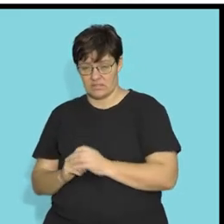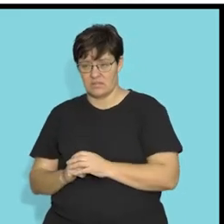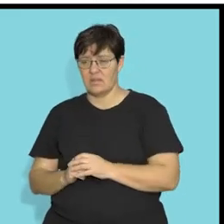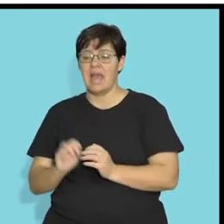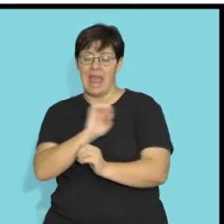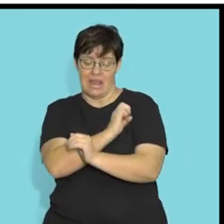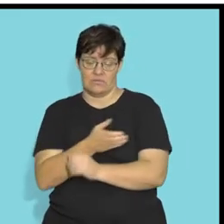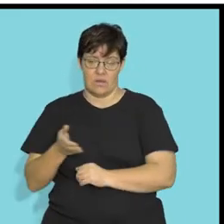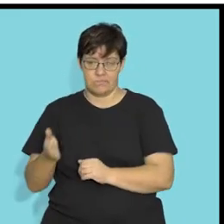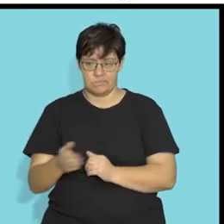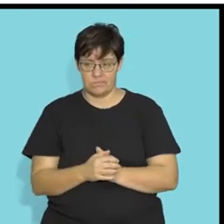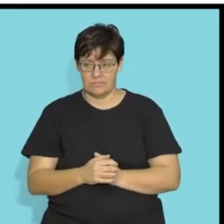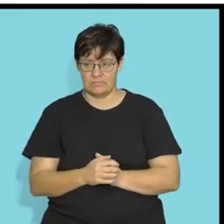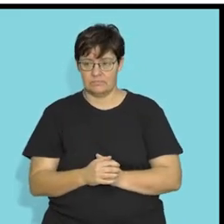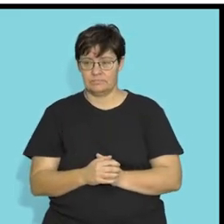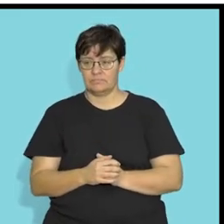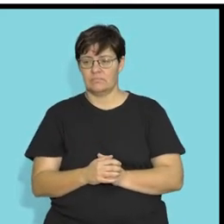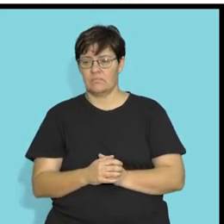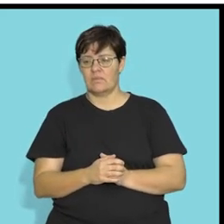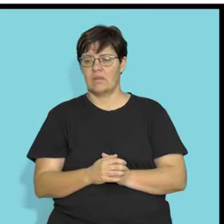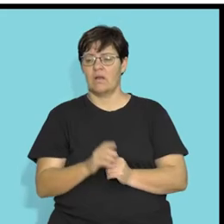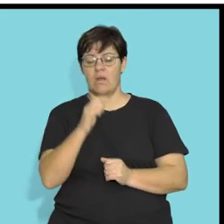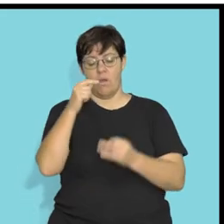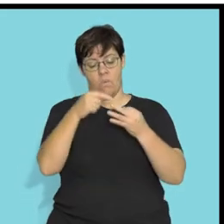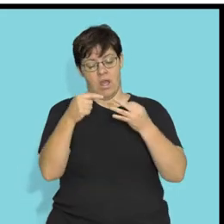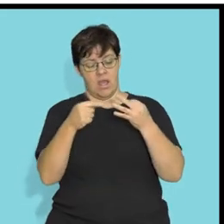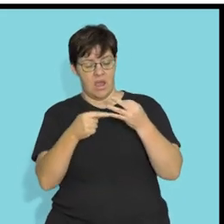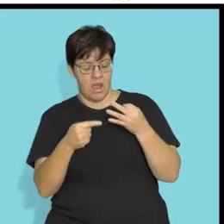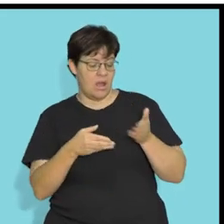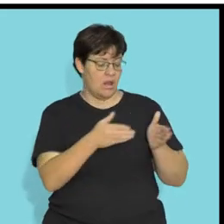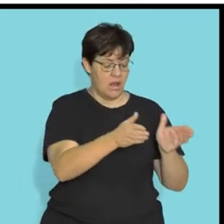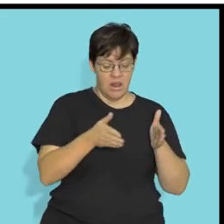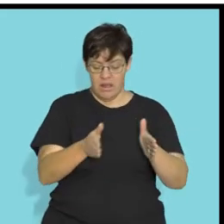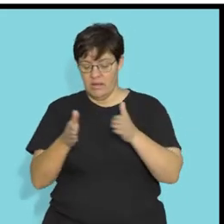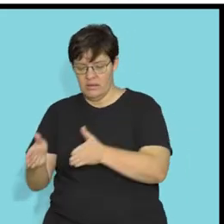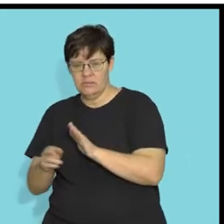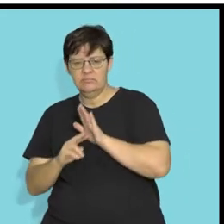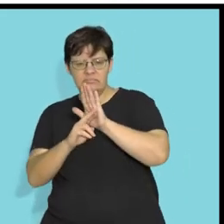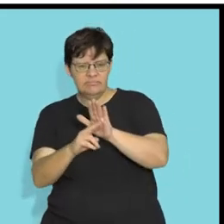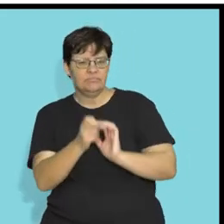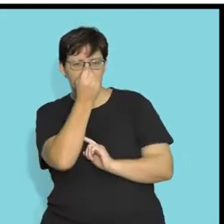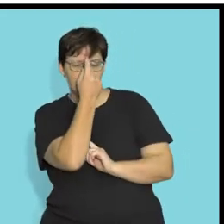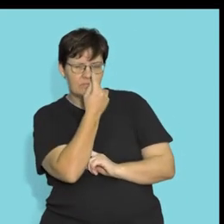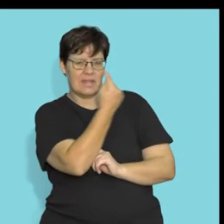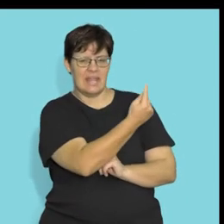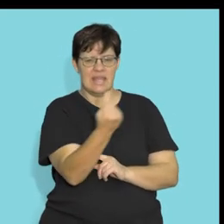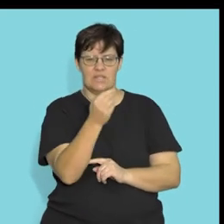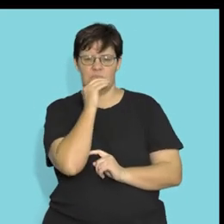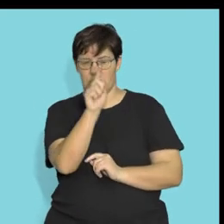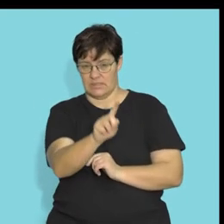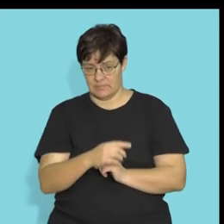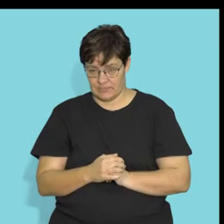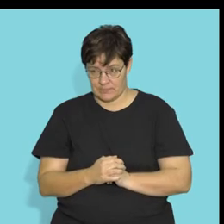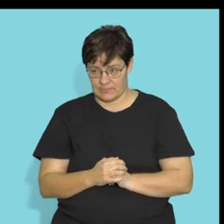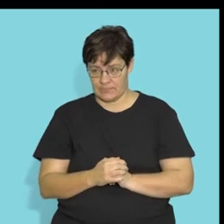the amount of energy. So we'll have to look at these three separately and look at these representations to understand what each one